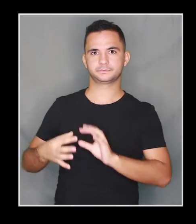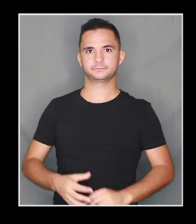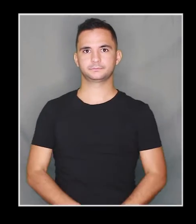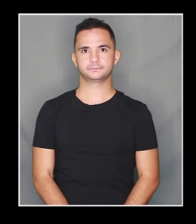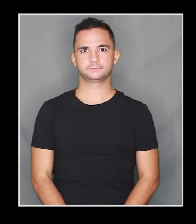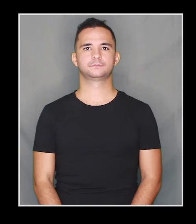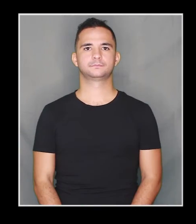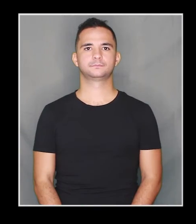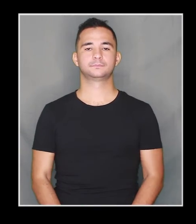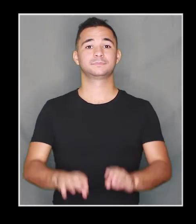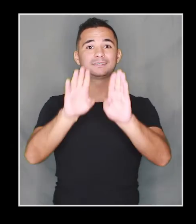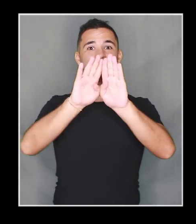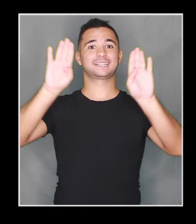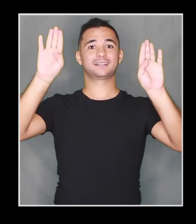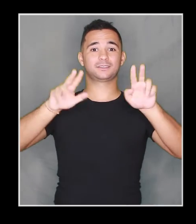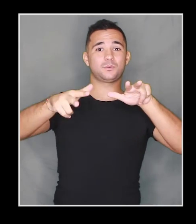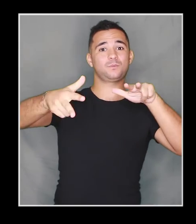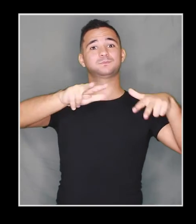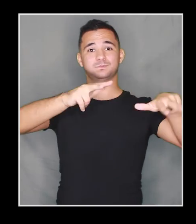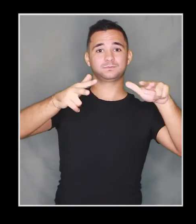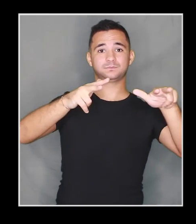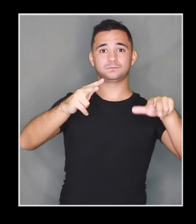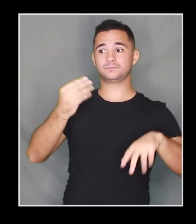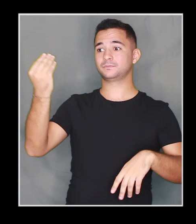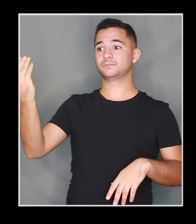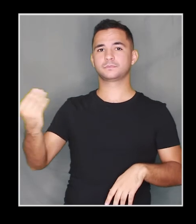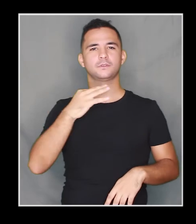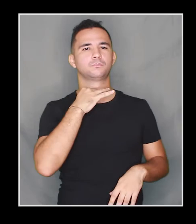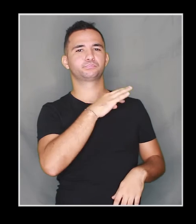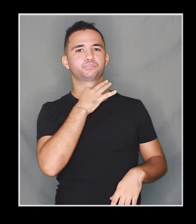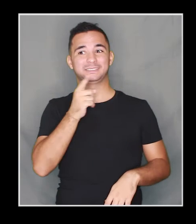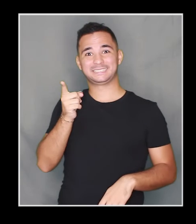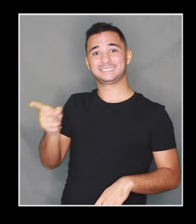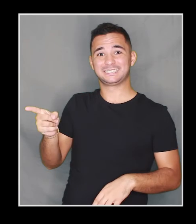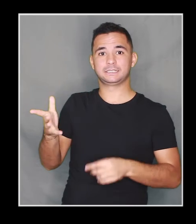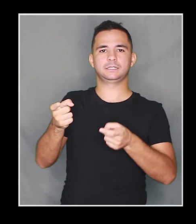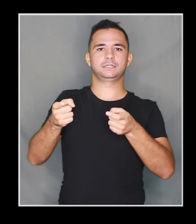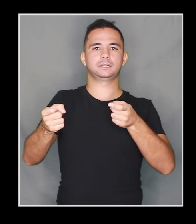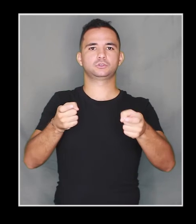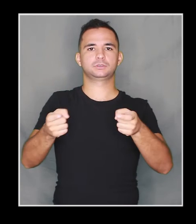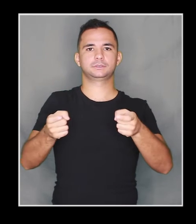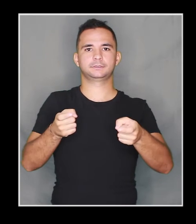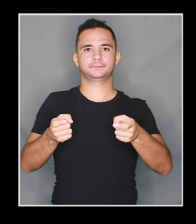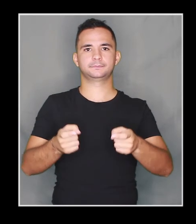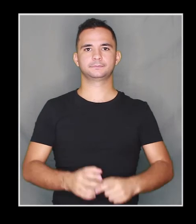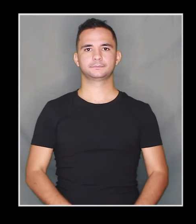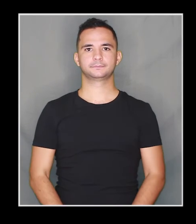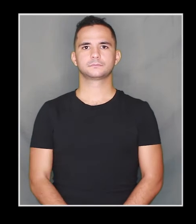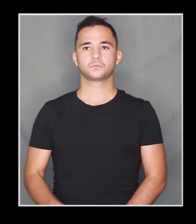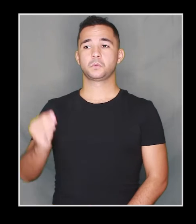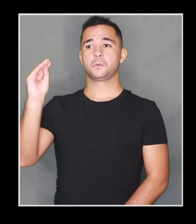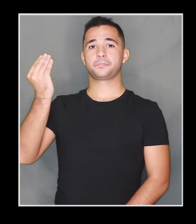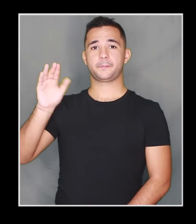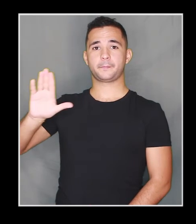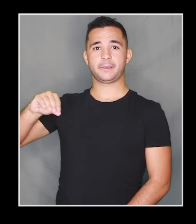and are in the wings. They read a script and synchronize their speech with the puppet's movement.